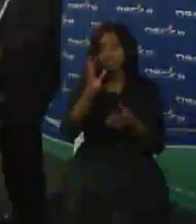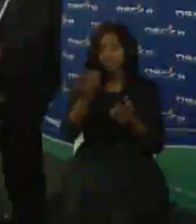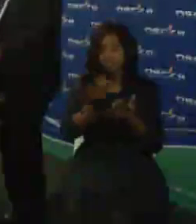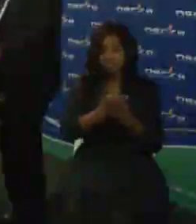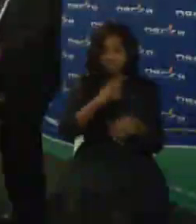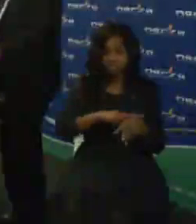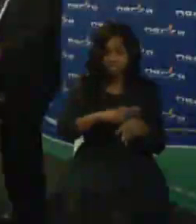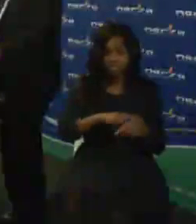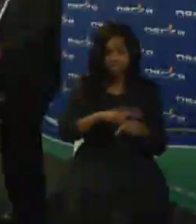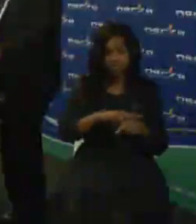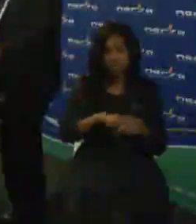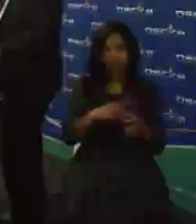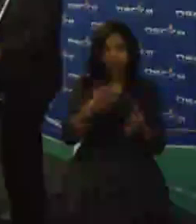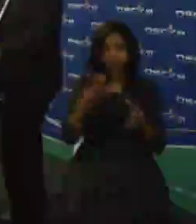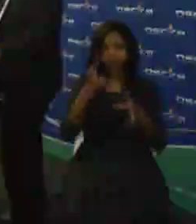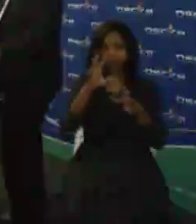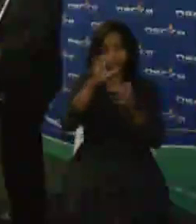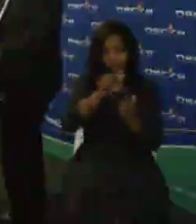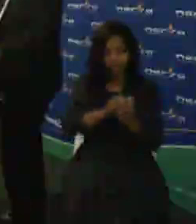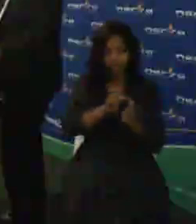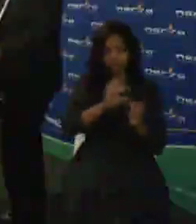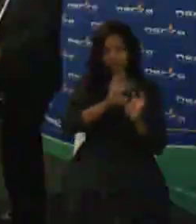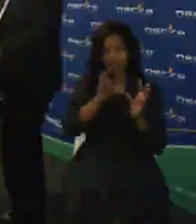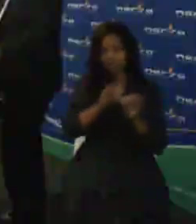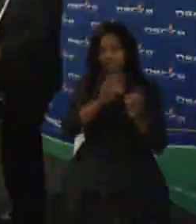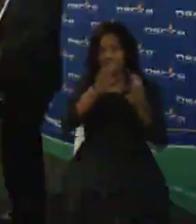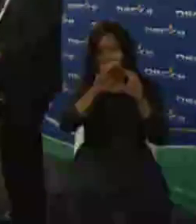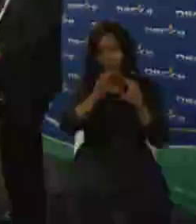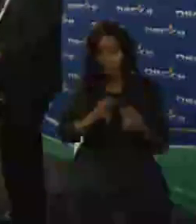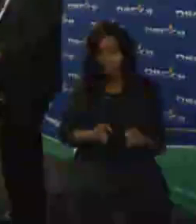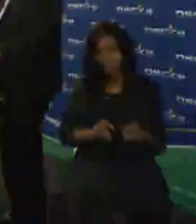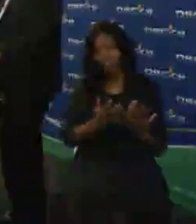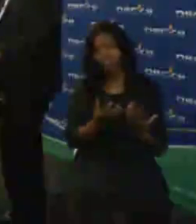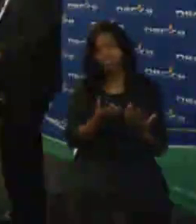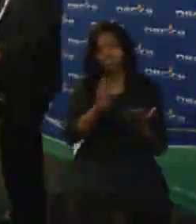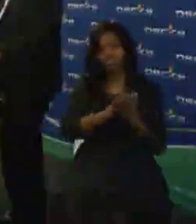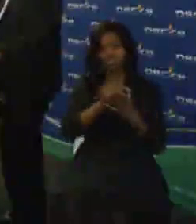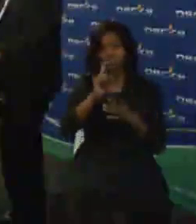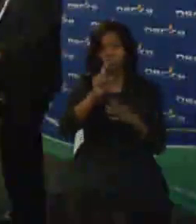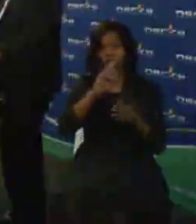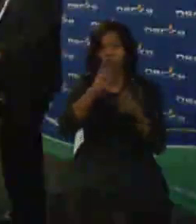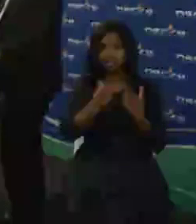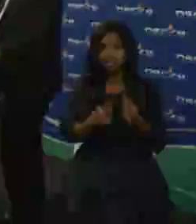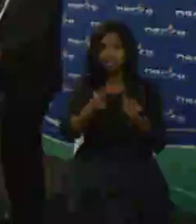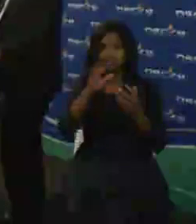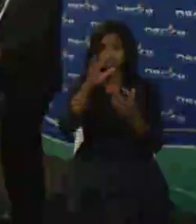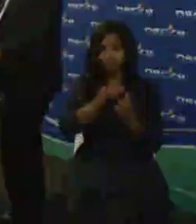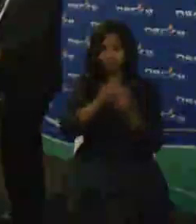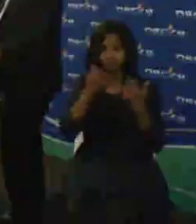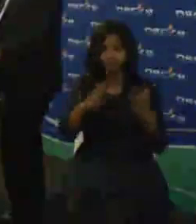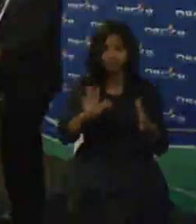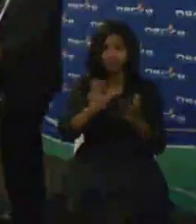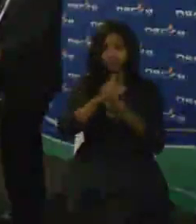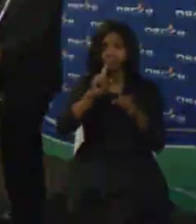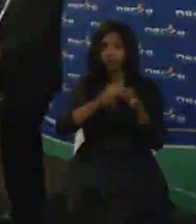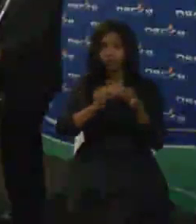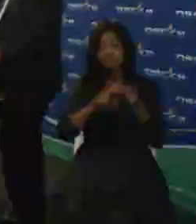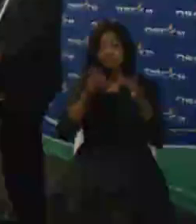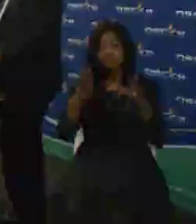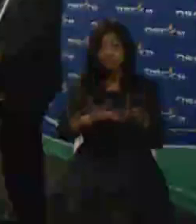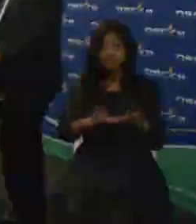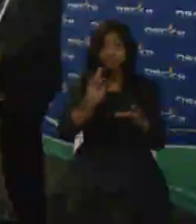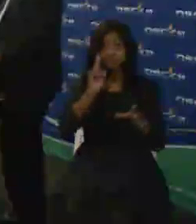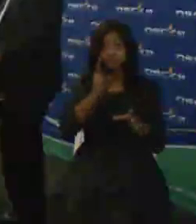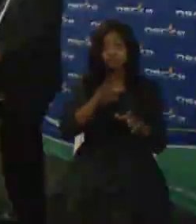take time to conclude on these investigations, and once they've been concluded and quantified, they